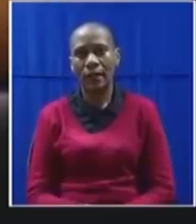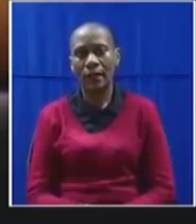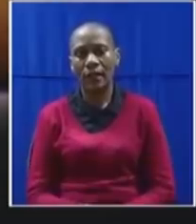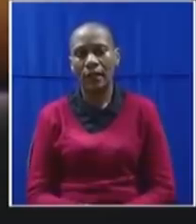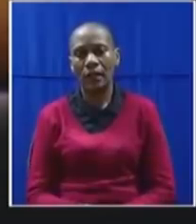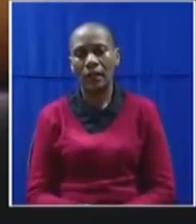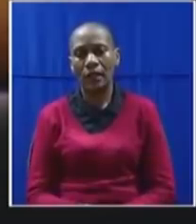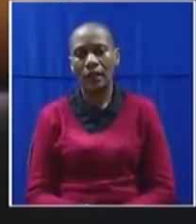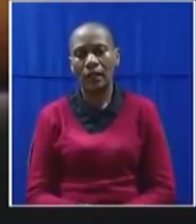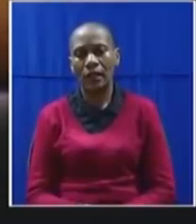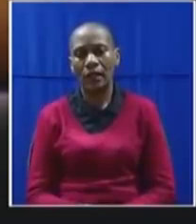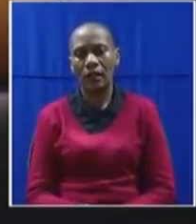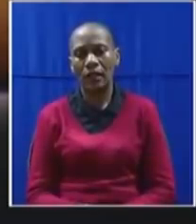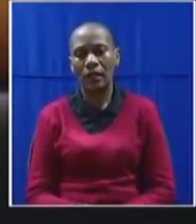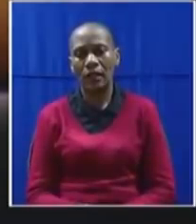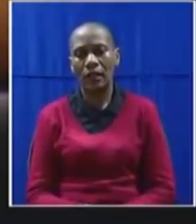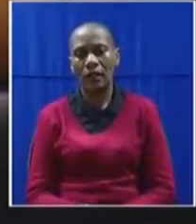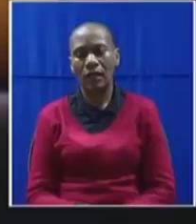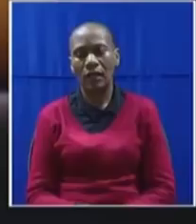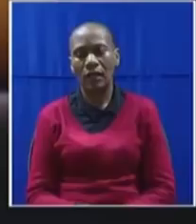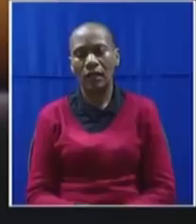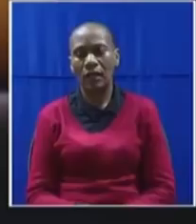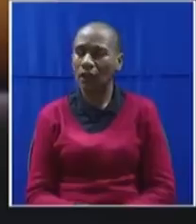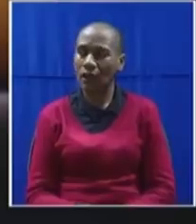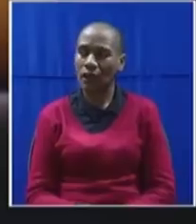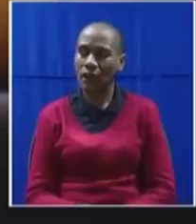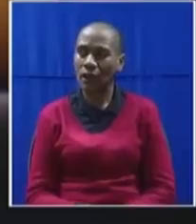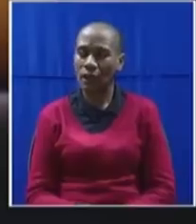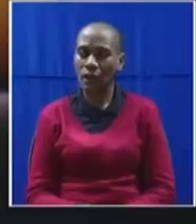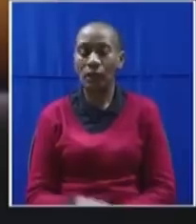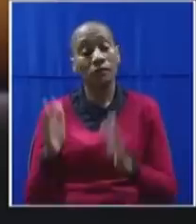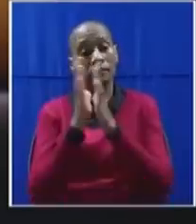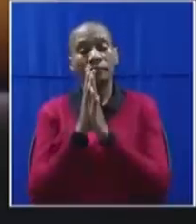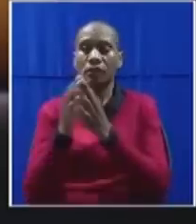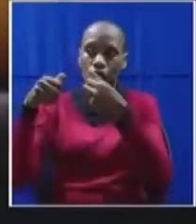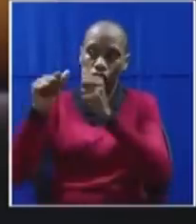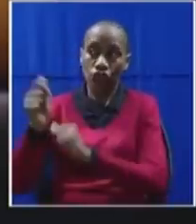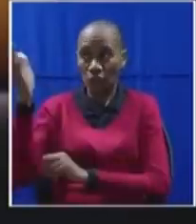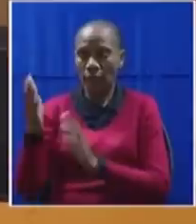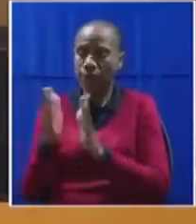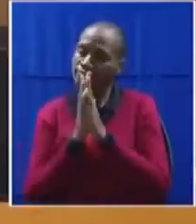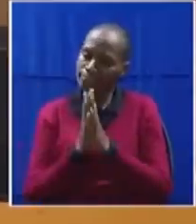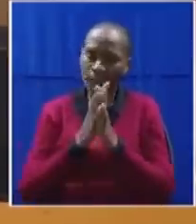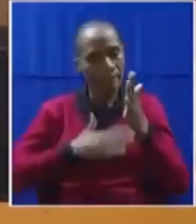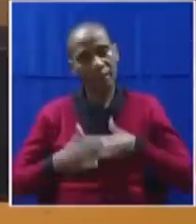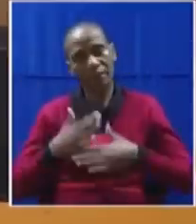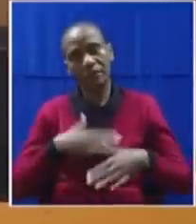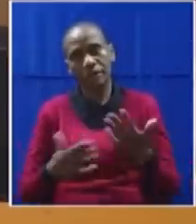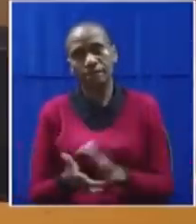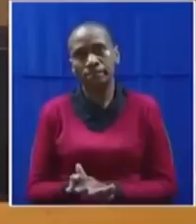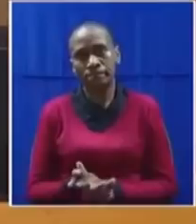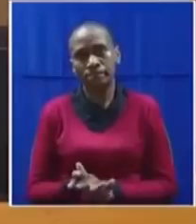order? Sawucela usinyamezele sihlala. La masela is